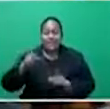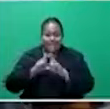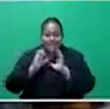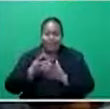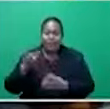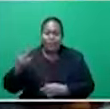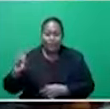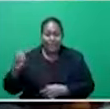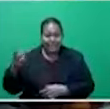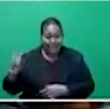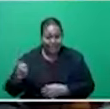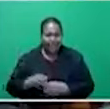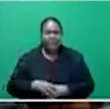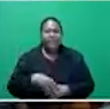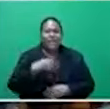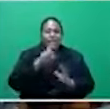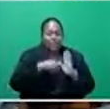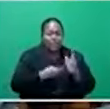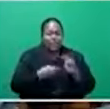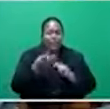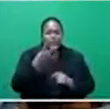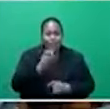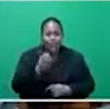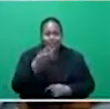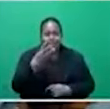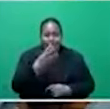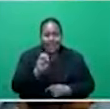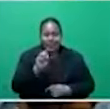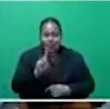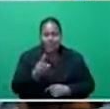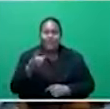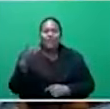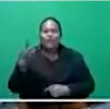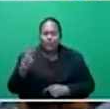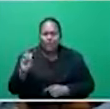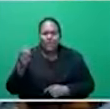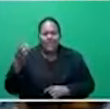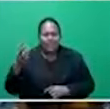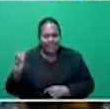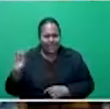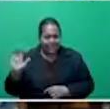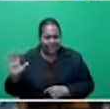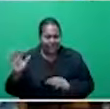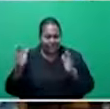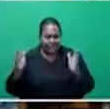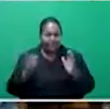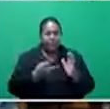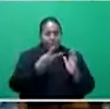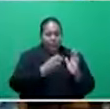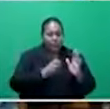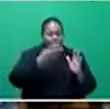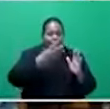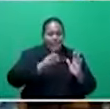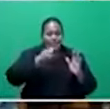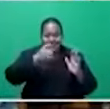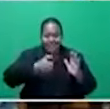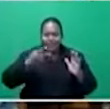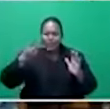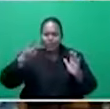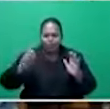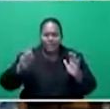1 January 2031 to 31 December 2035. 1 January 2036 to 31 December